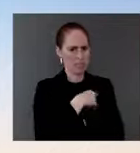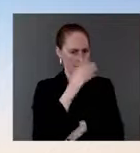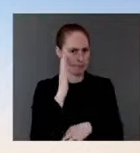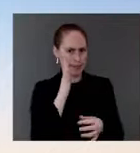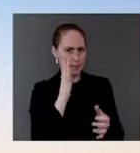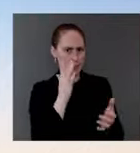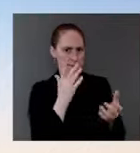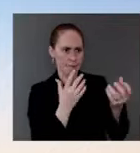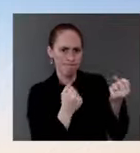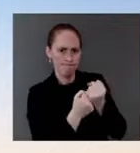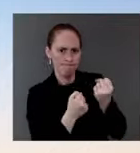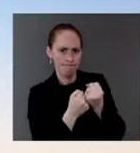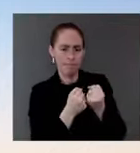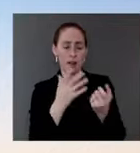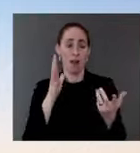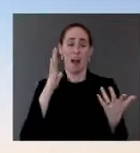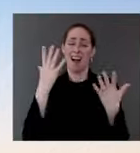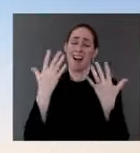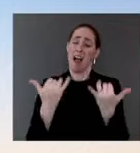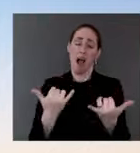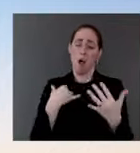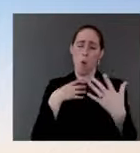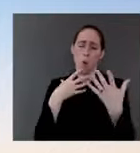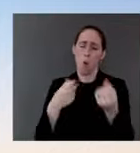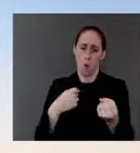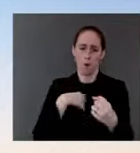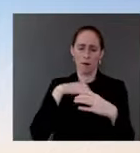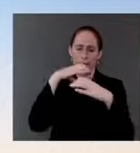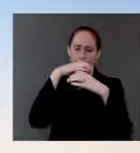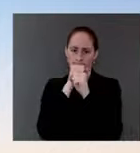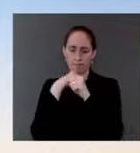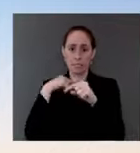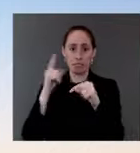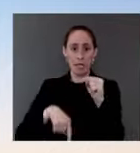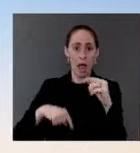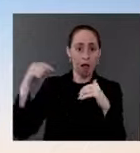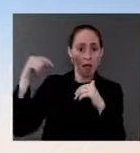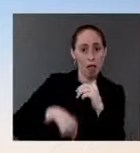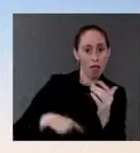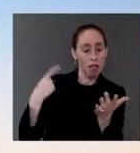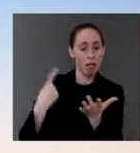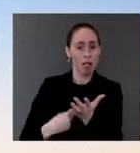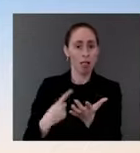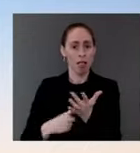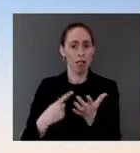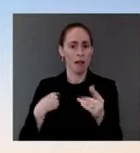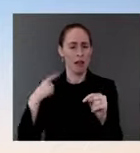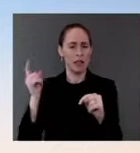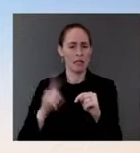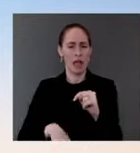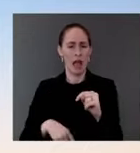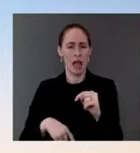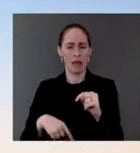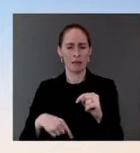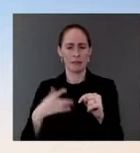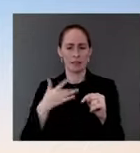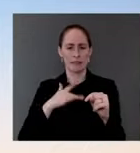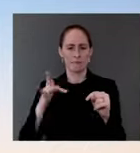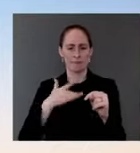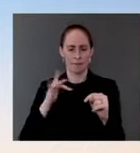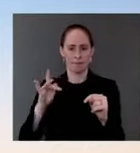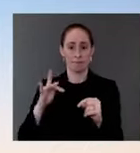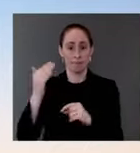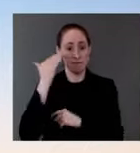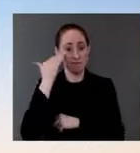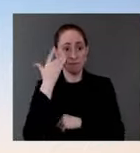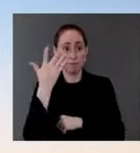contact, but I can't give you an assessment. Obviously, we're going to do everything we can to bring Austin Tice and any individual and any American who's being held overseas.